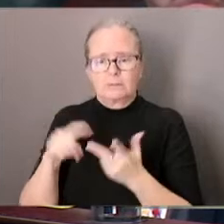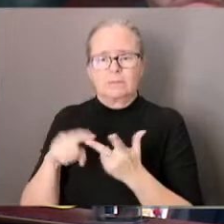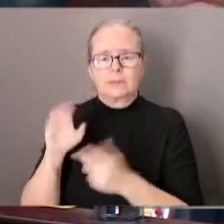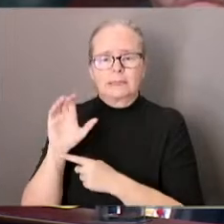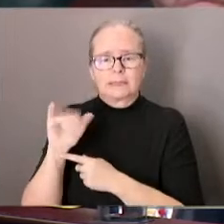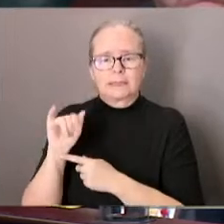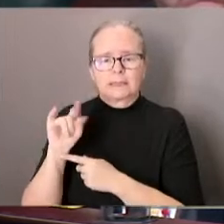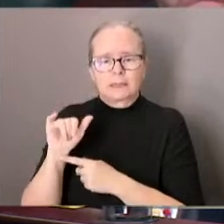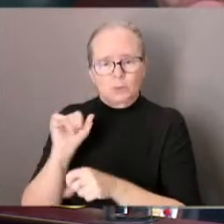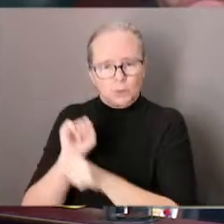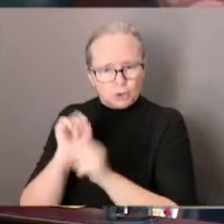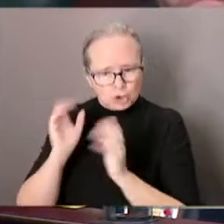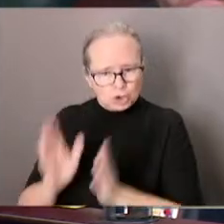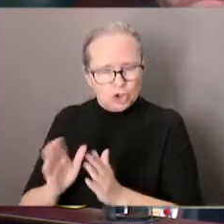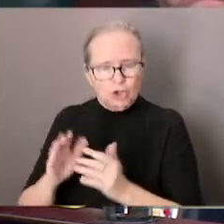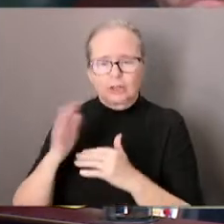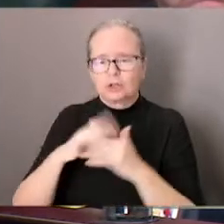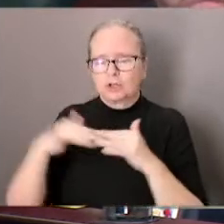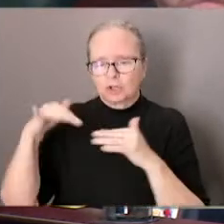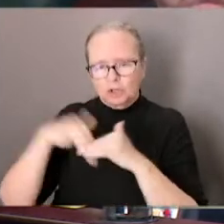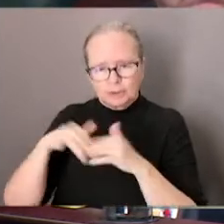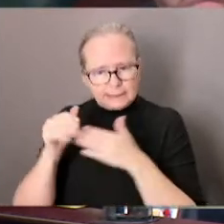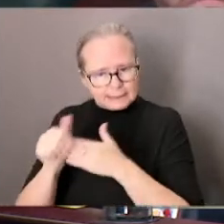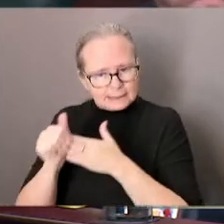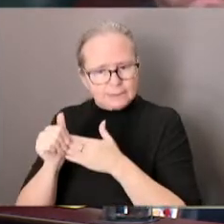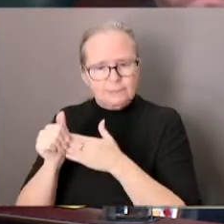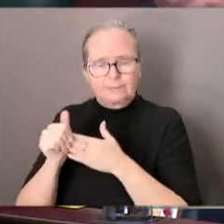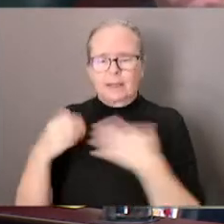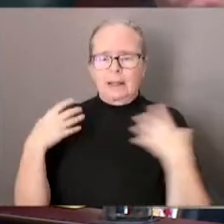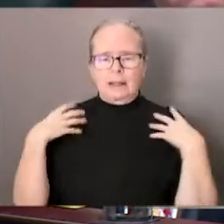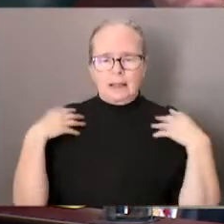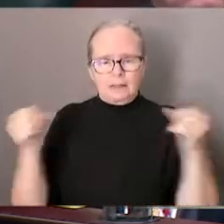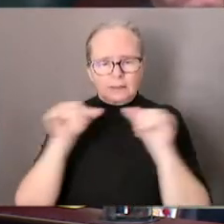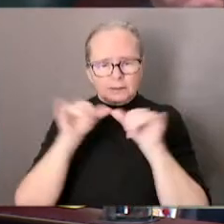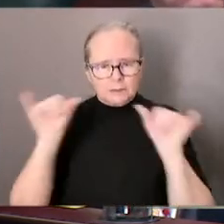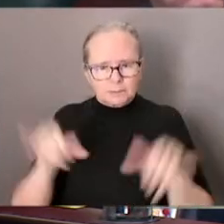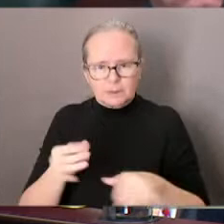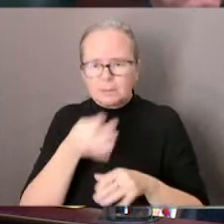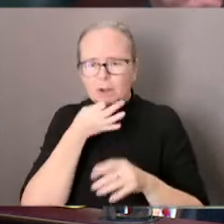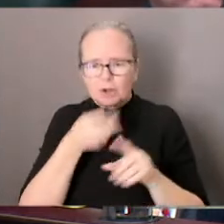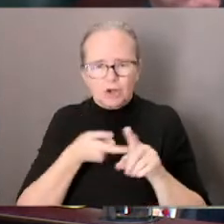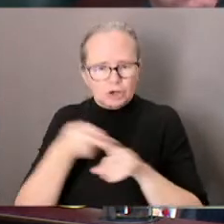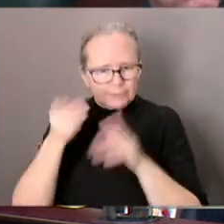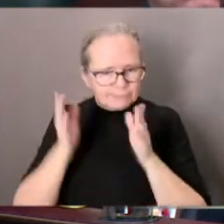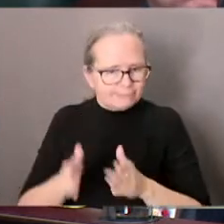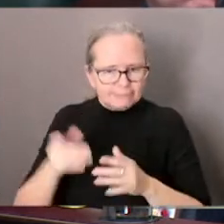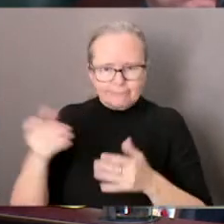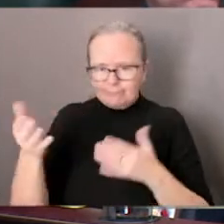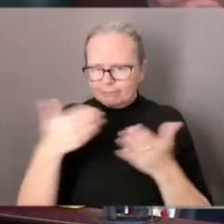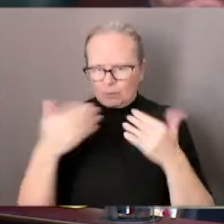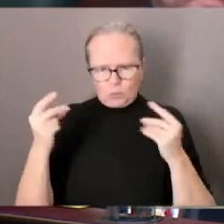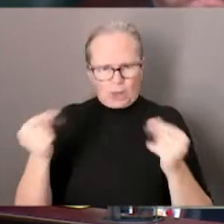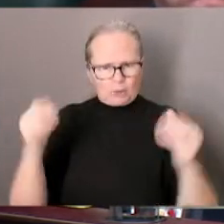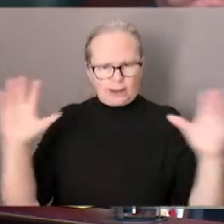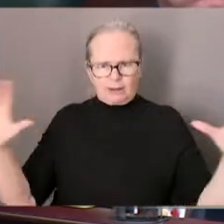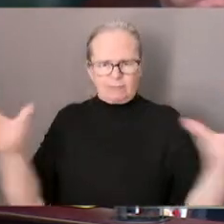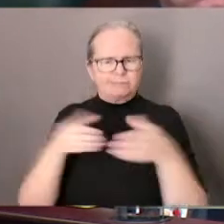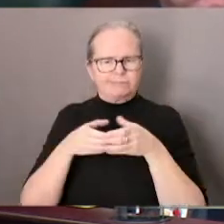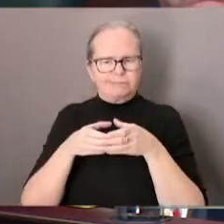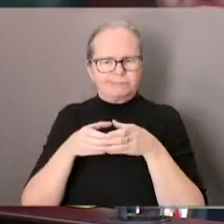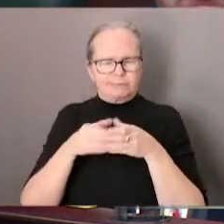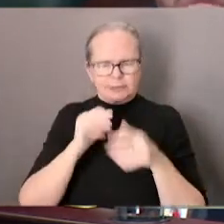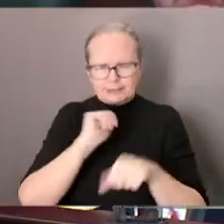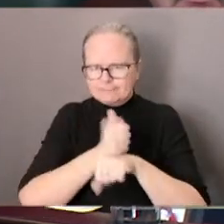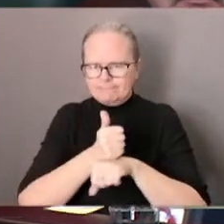health system experts to quickly Implement over 63 million dollars worth of initiatives in Edmonton our task